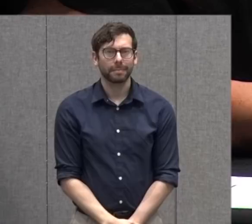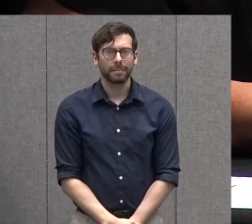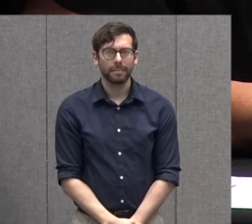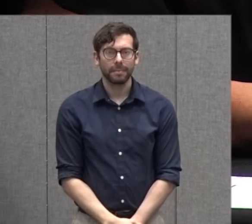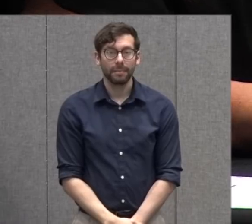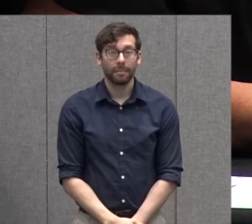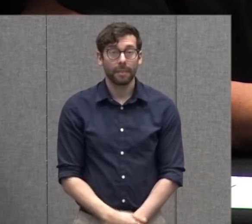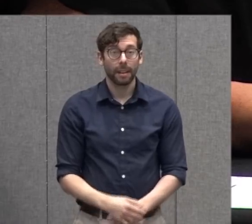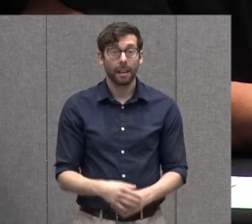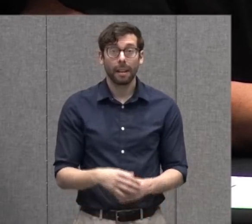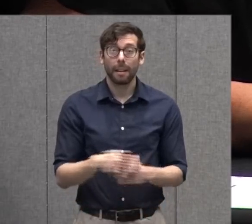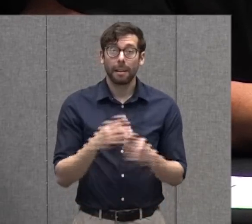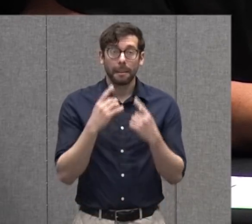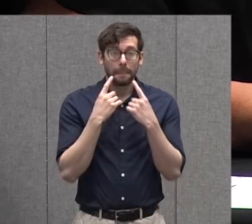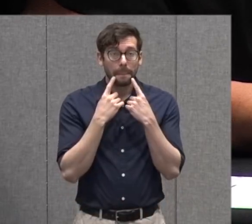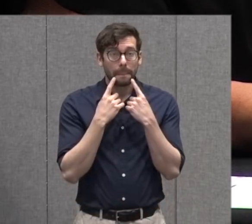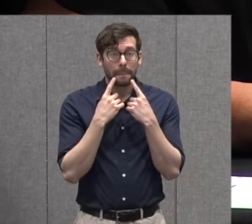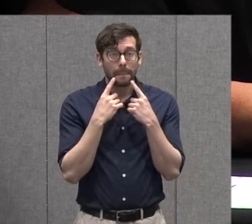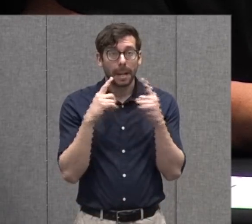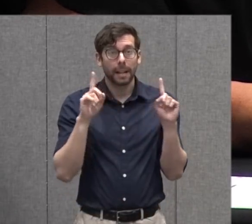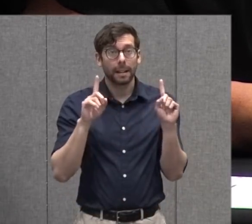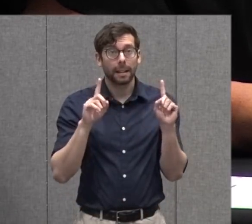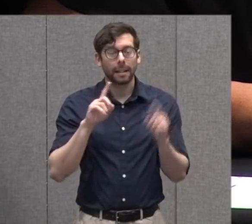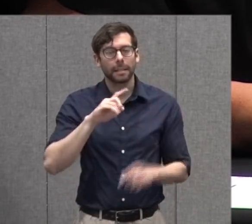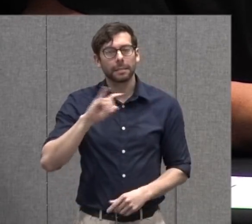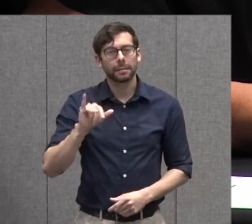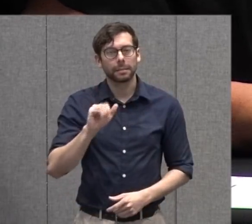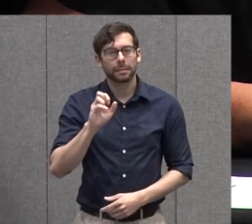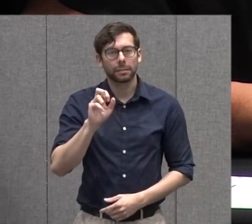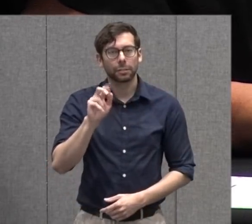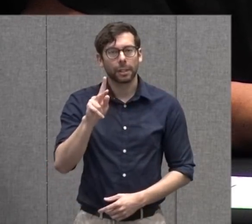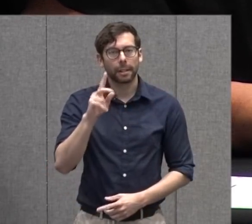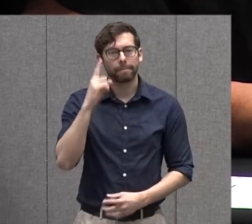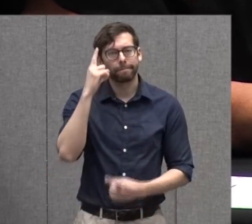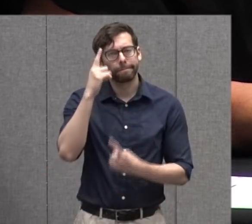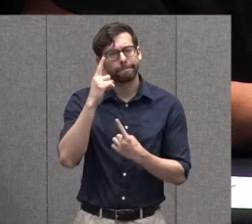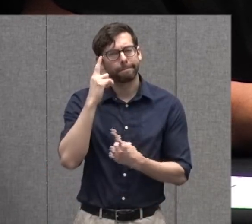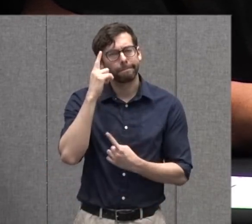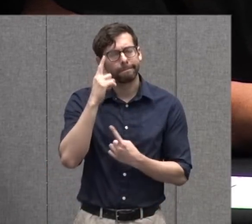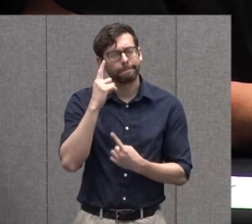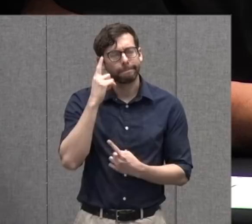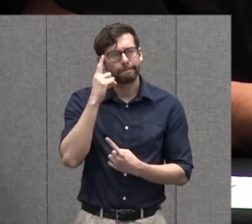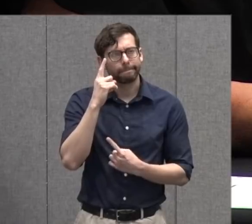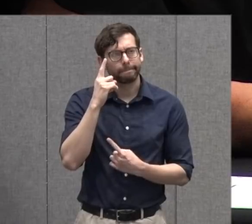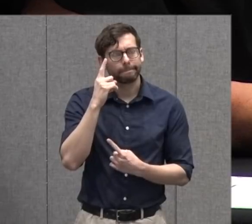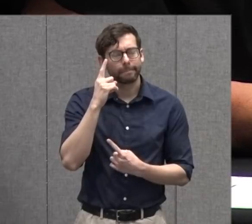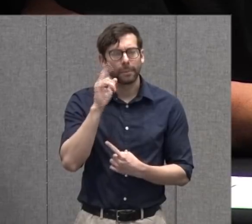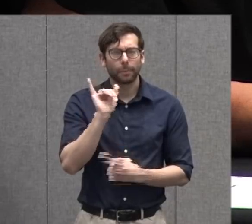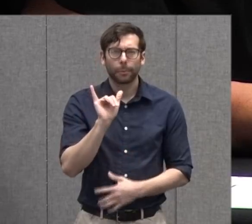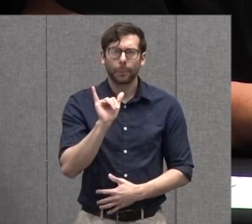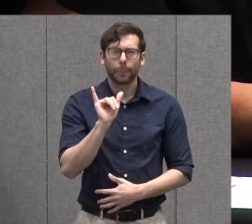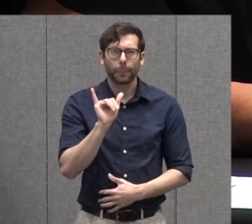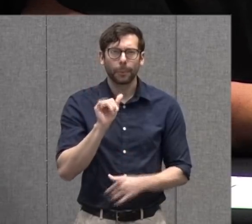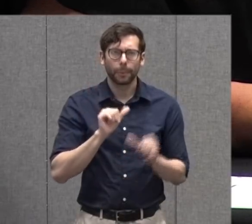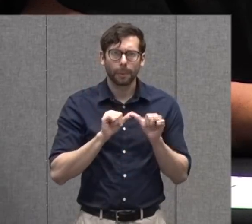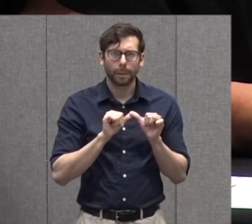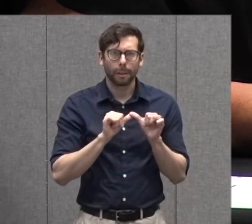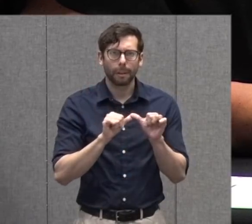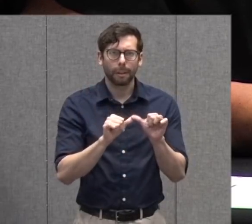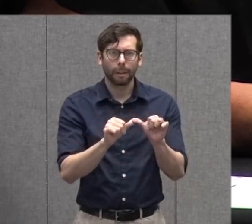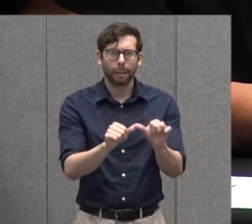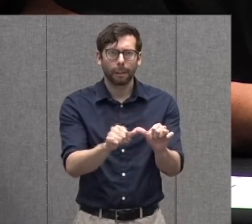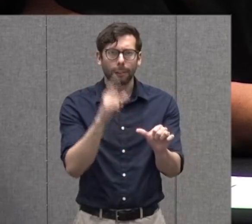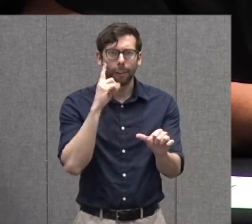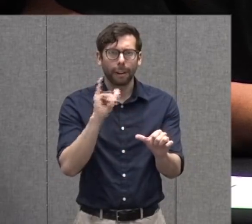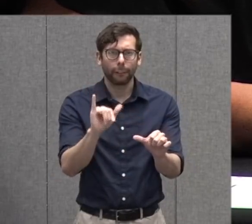But finally, Jack began to think about it. This can go on and on the same way forever. I just go